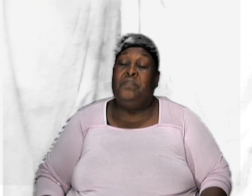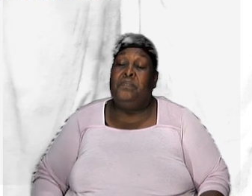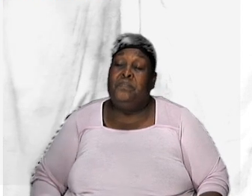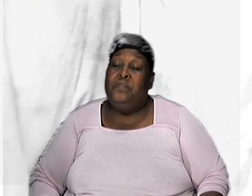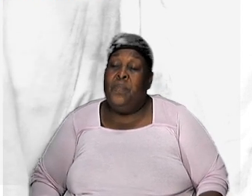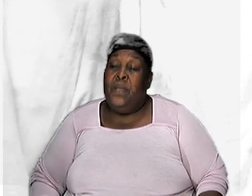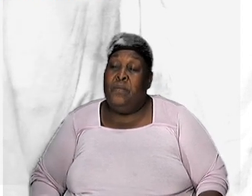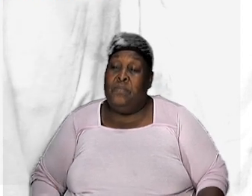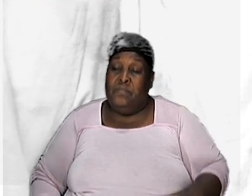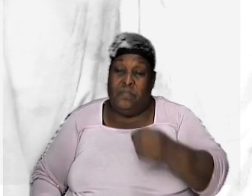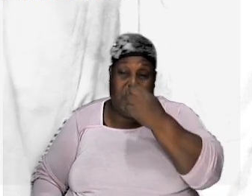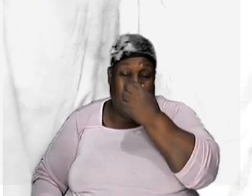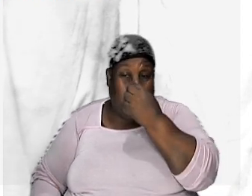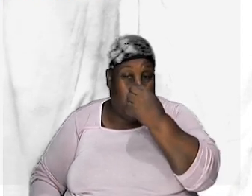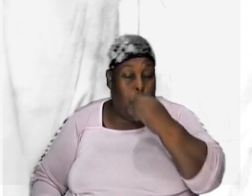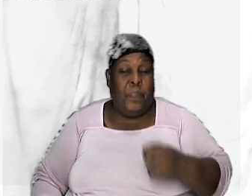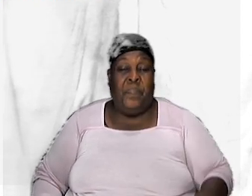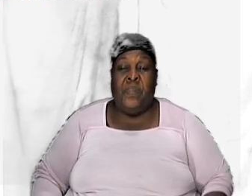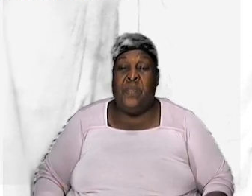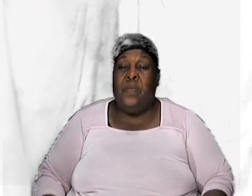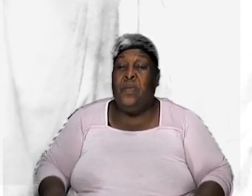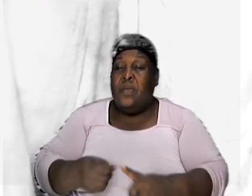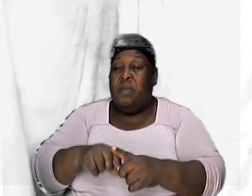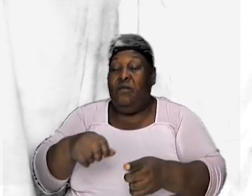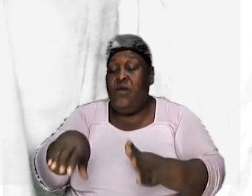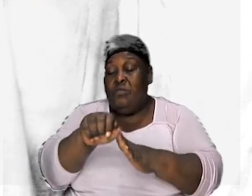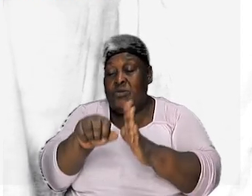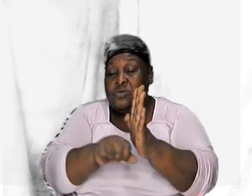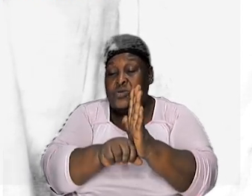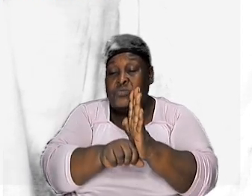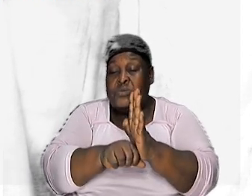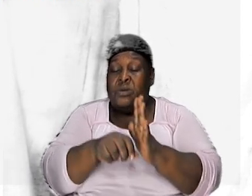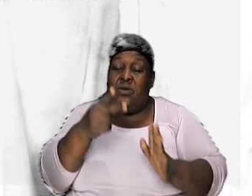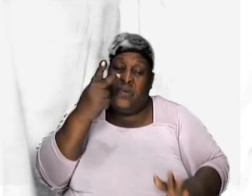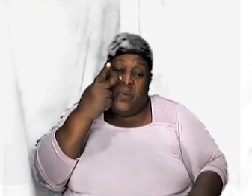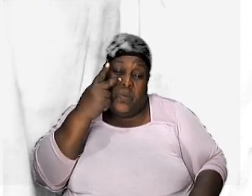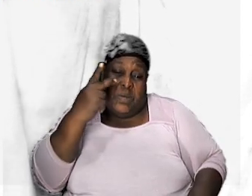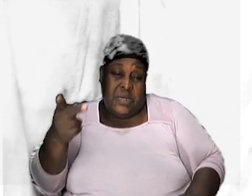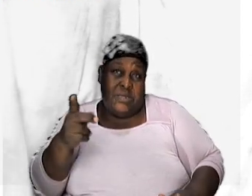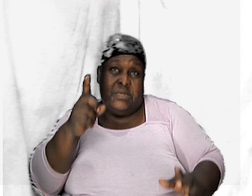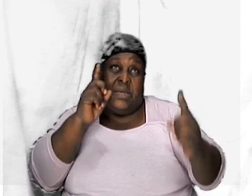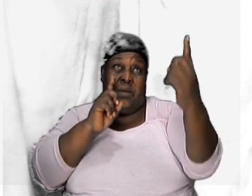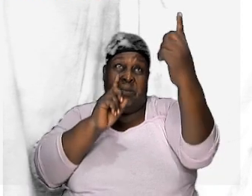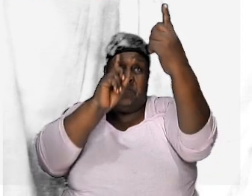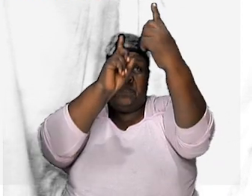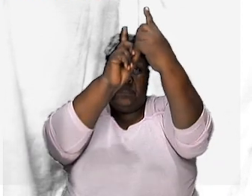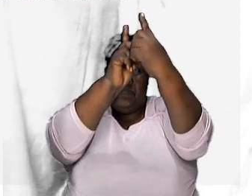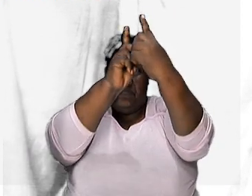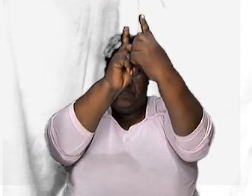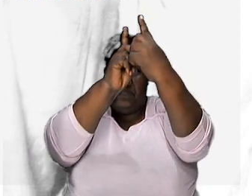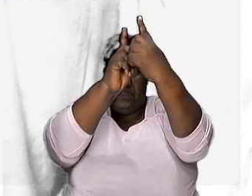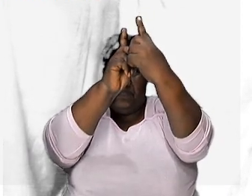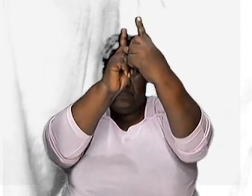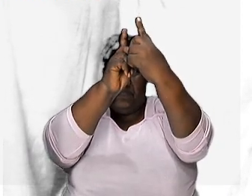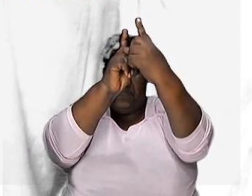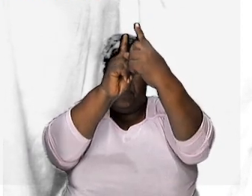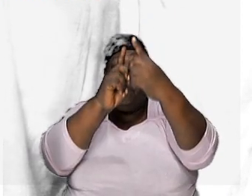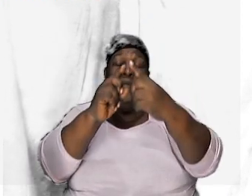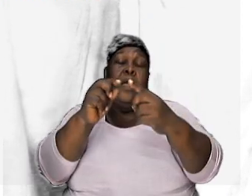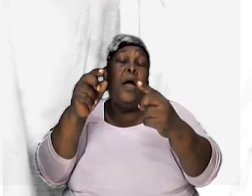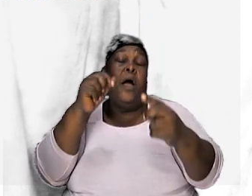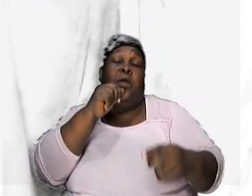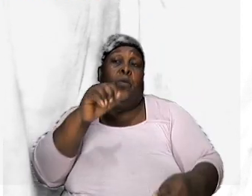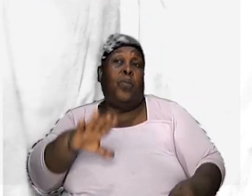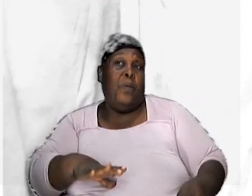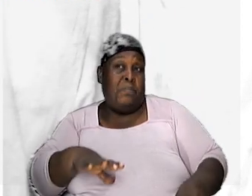the scripture we just read, we see an encounter, praise God, with Jesus meeting a woman